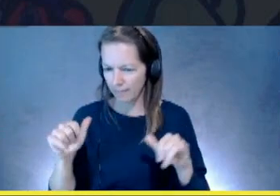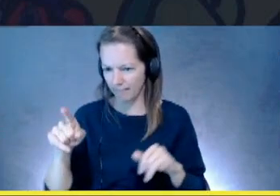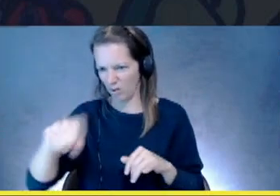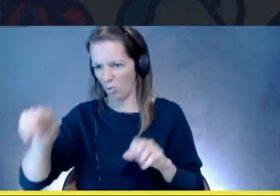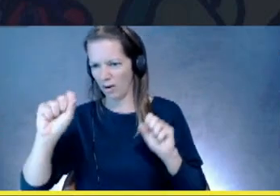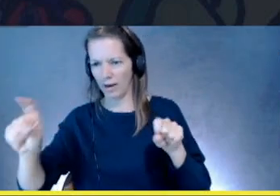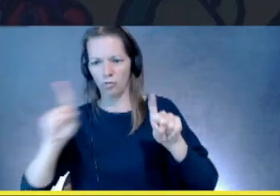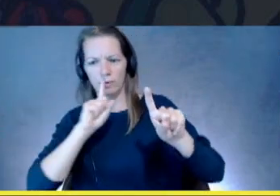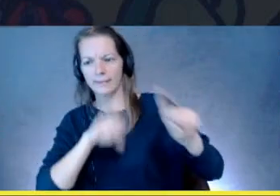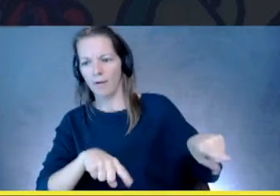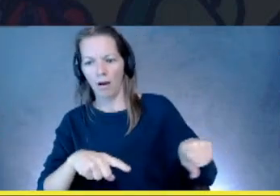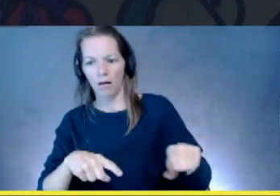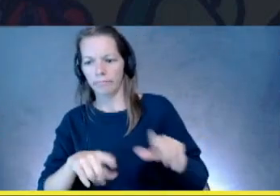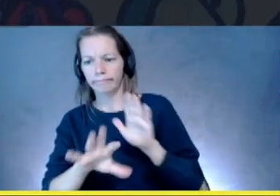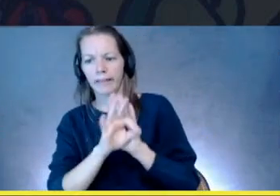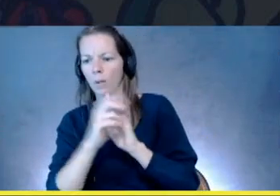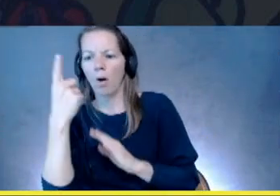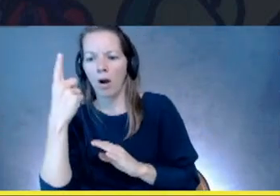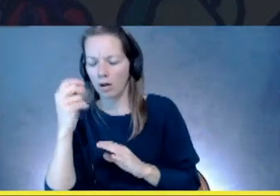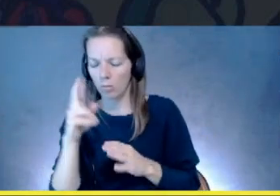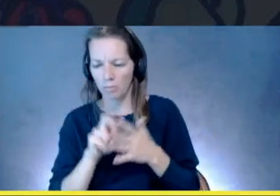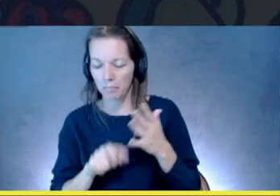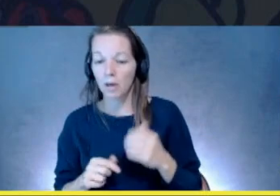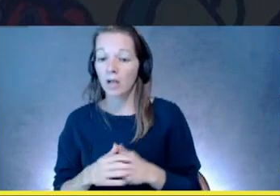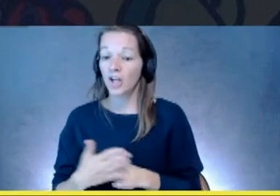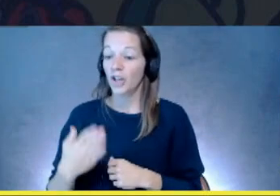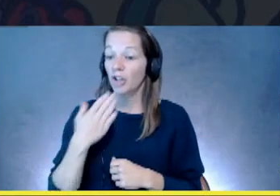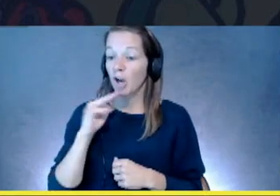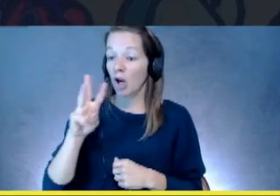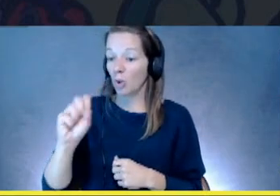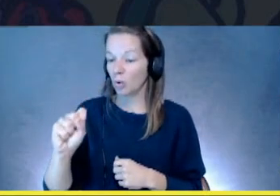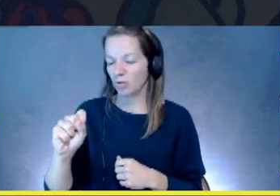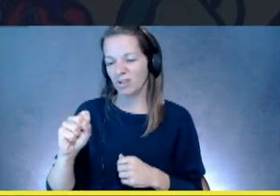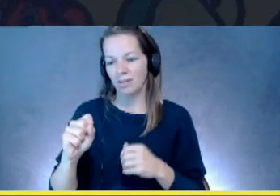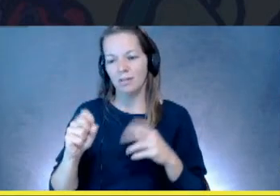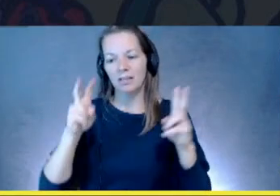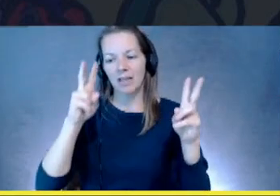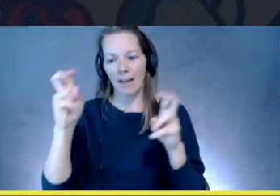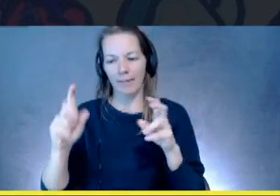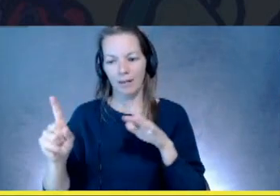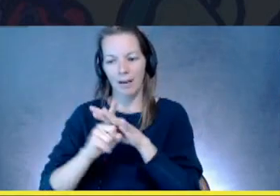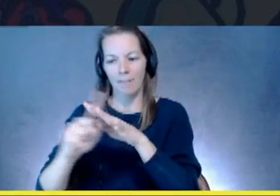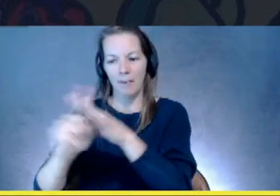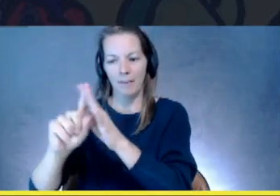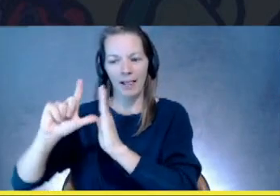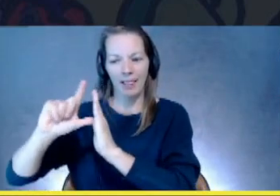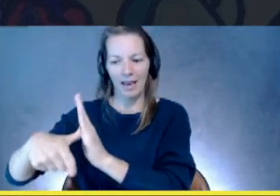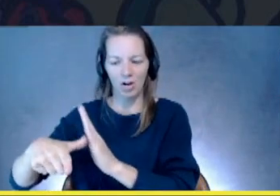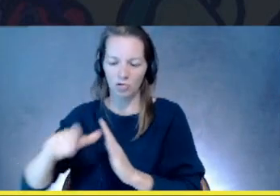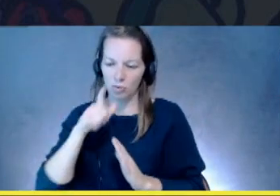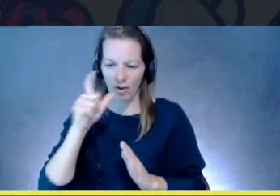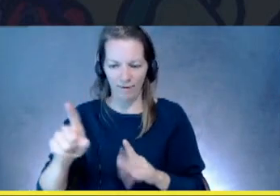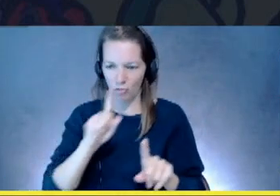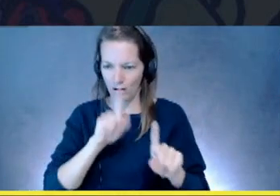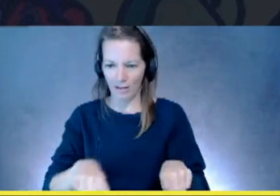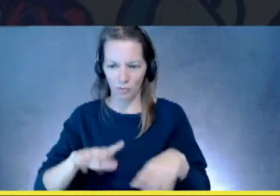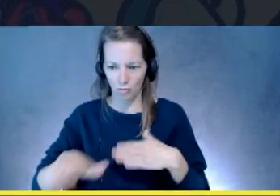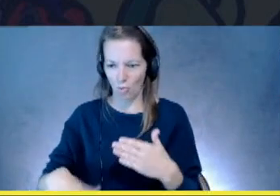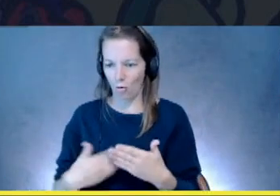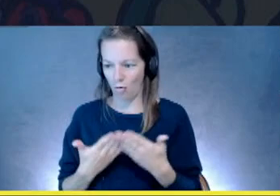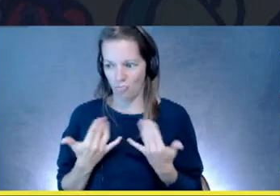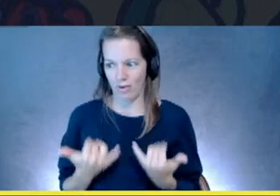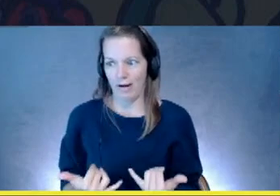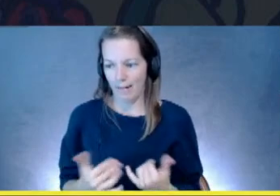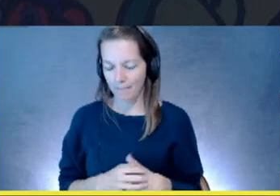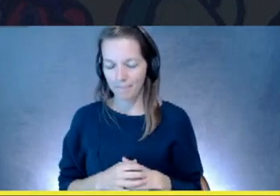to one or others of them. And the good news is many of these topics will come up in later panels, so it's not as if we have to answer all of these right now.